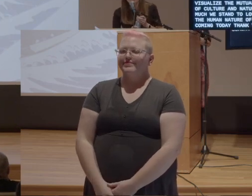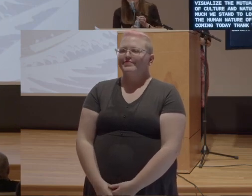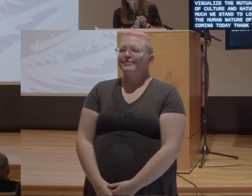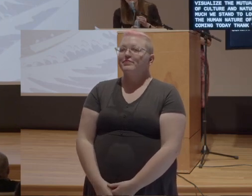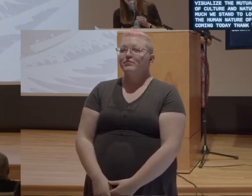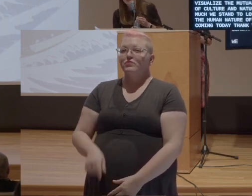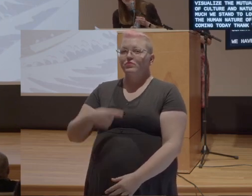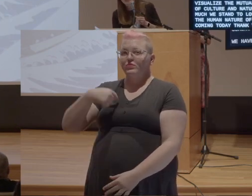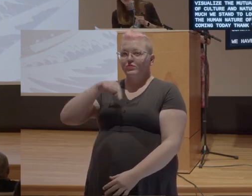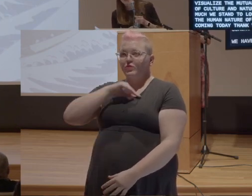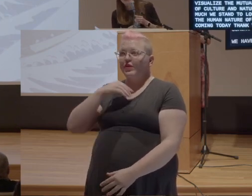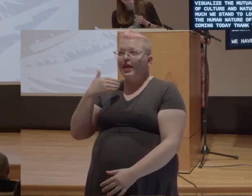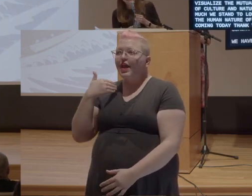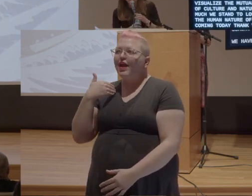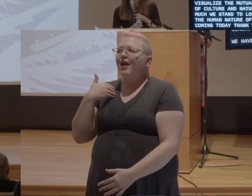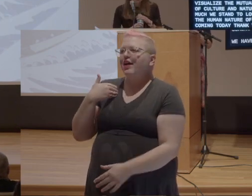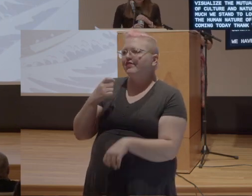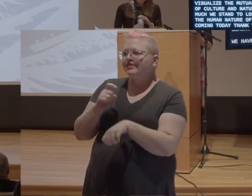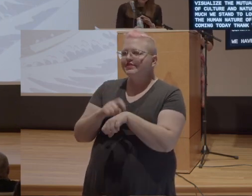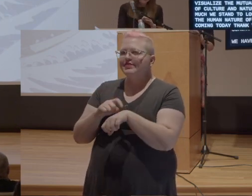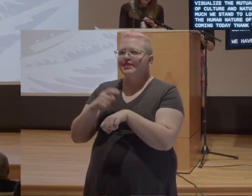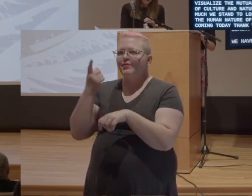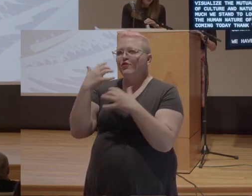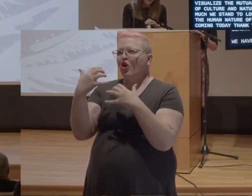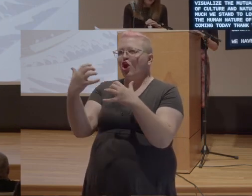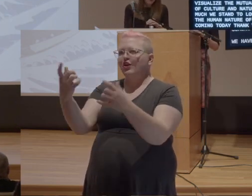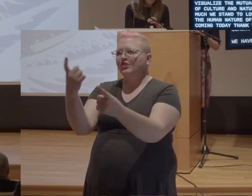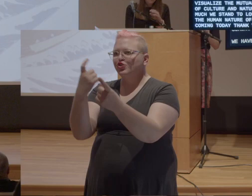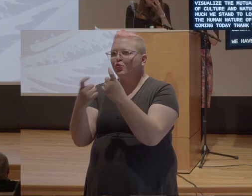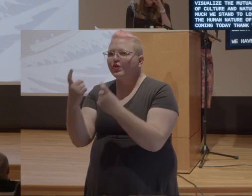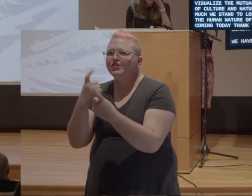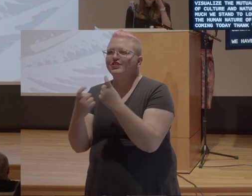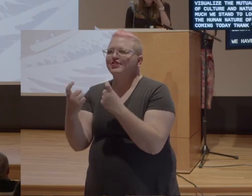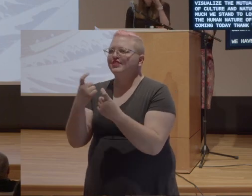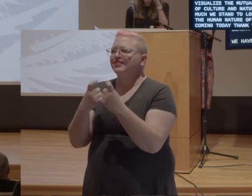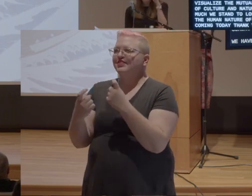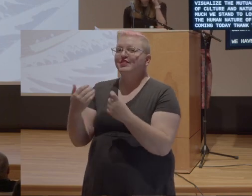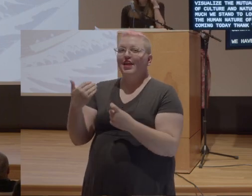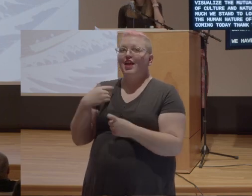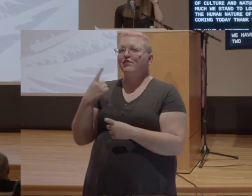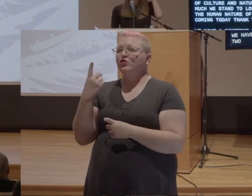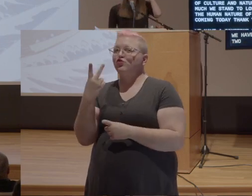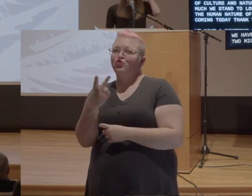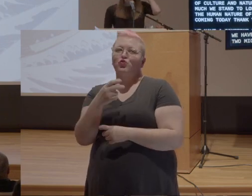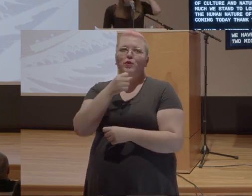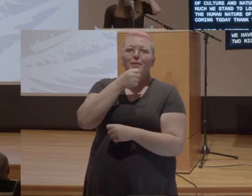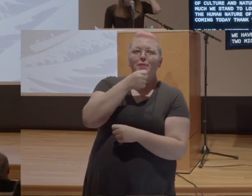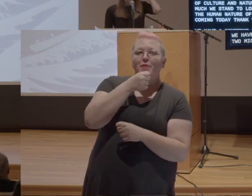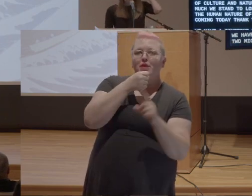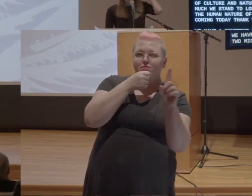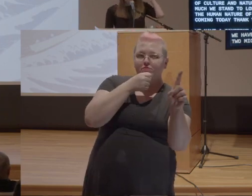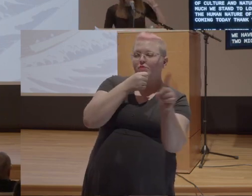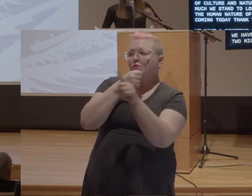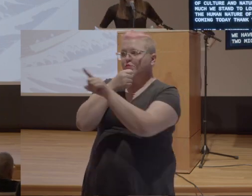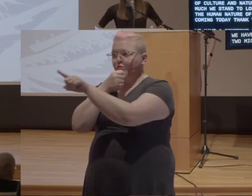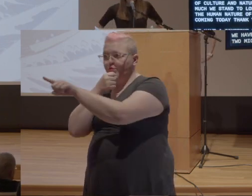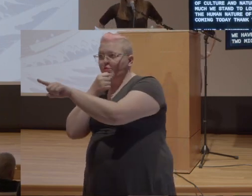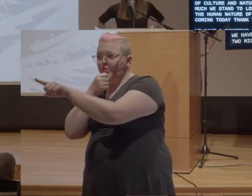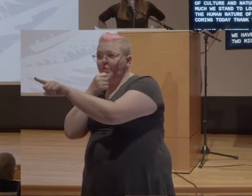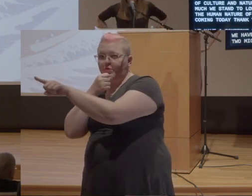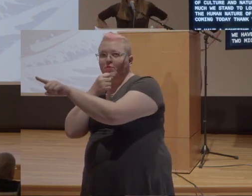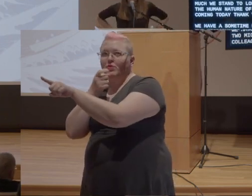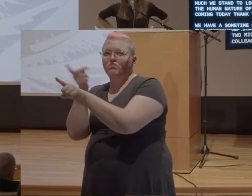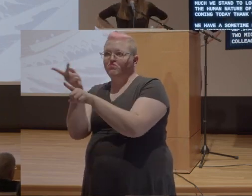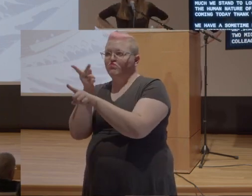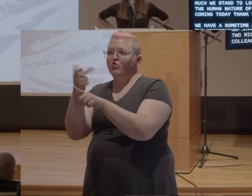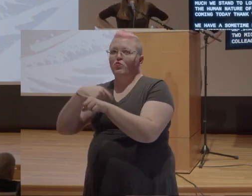We have some time for audience questions. There's two microphones, one on this side, and then my colleague Hannah